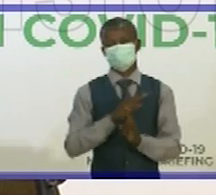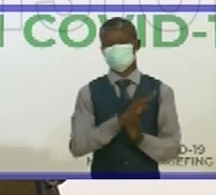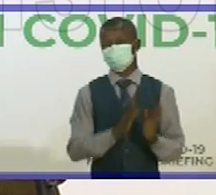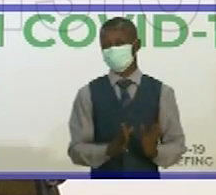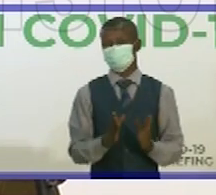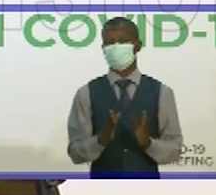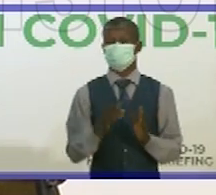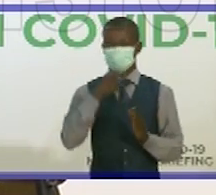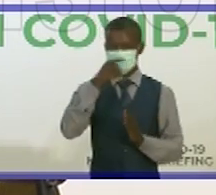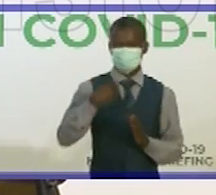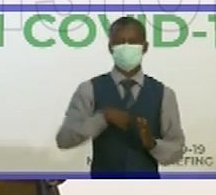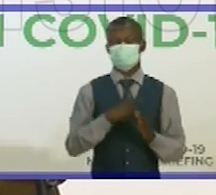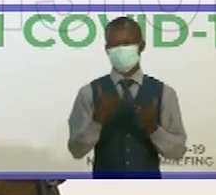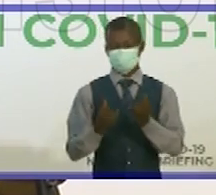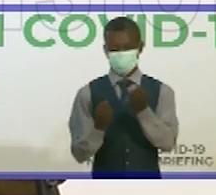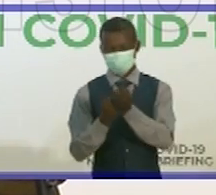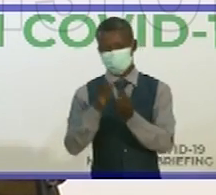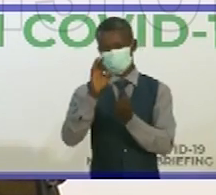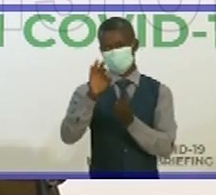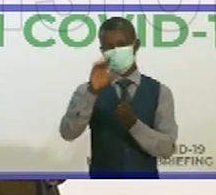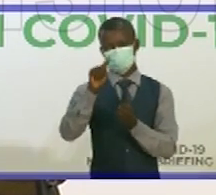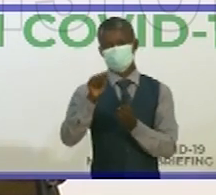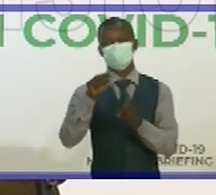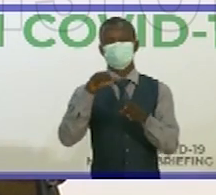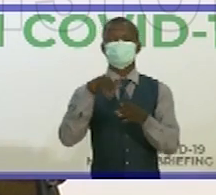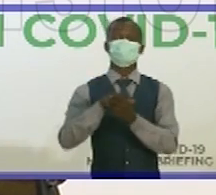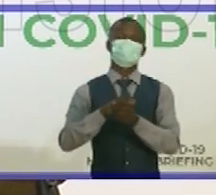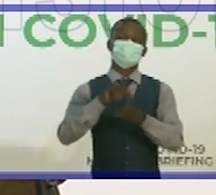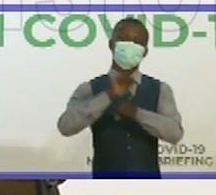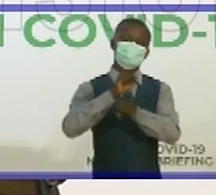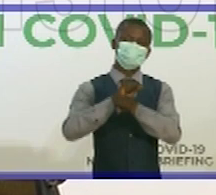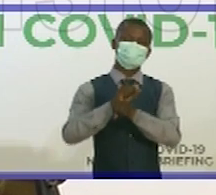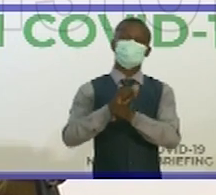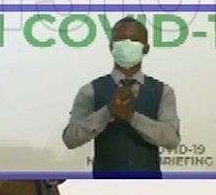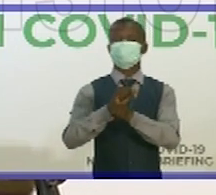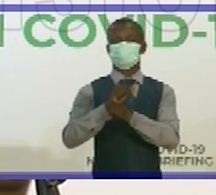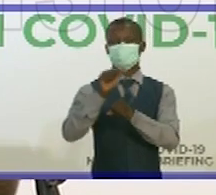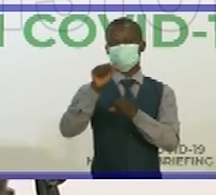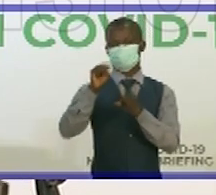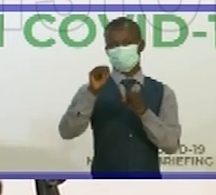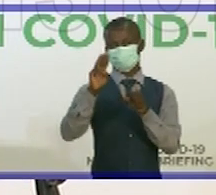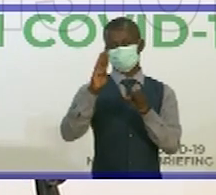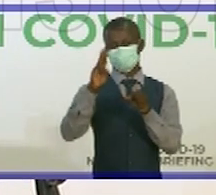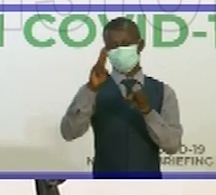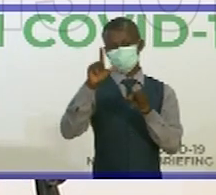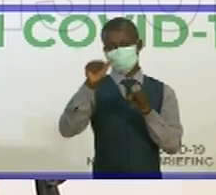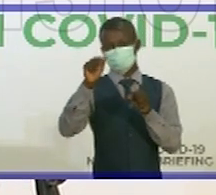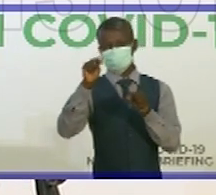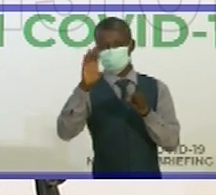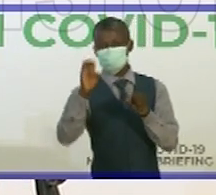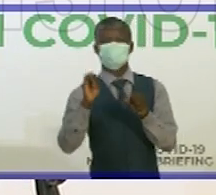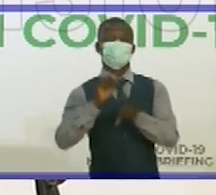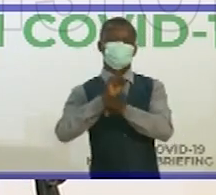now supported the FCT in activating walk-in centers to get tested. There's one in the ICC that